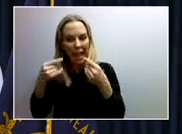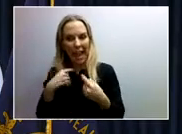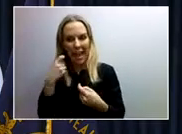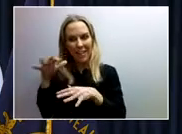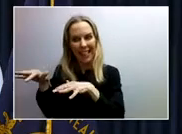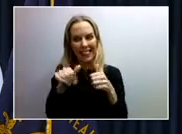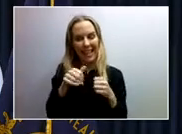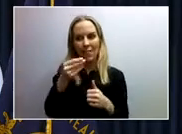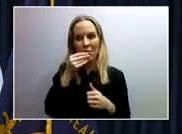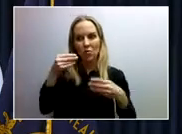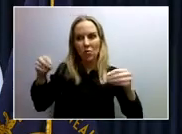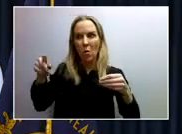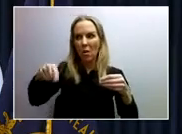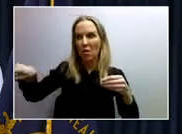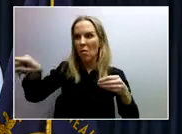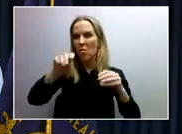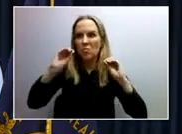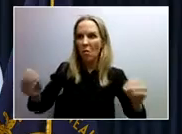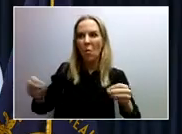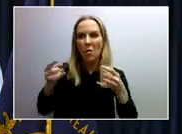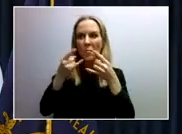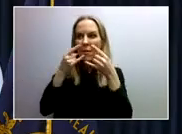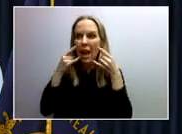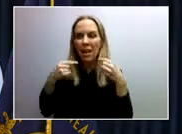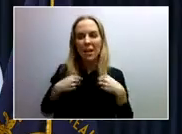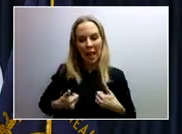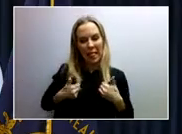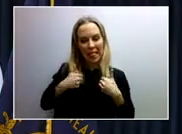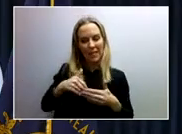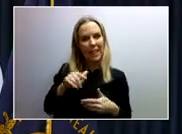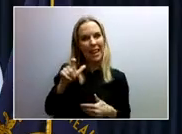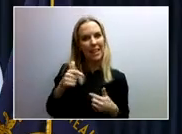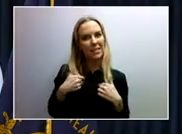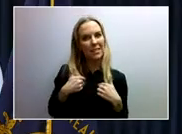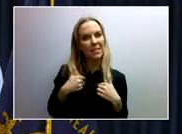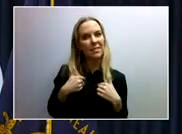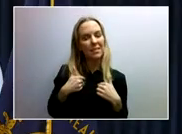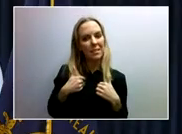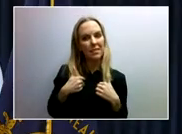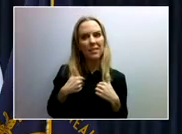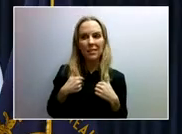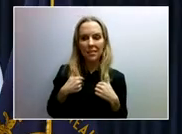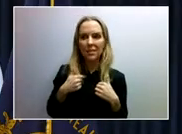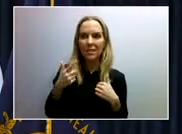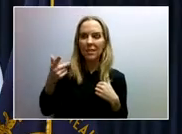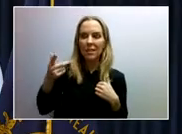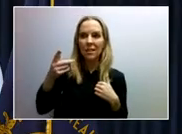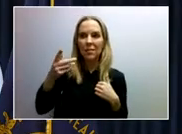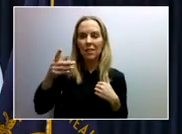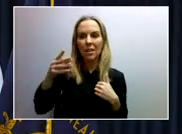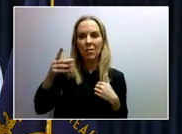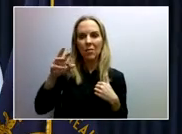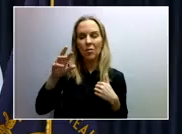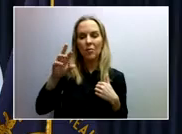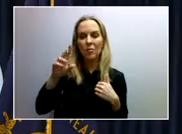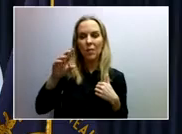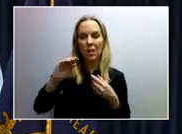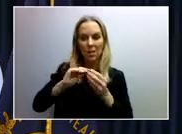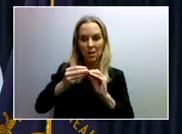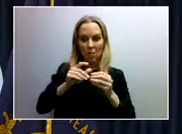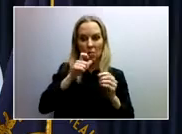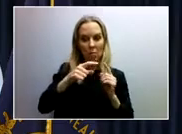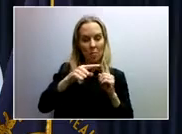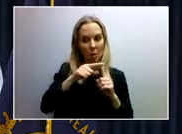one had a mask on. And I live in Lexington, where maybe compliance might be a little higher. Can we get on the